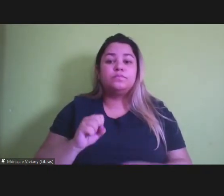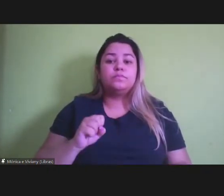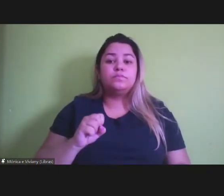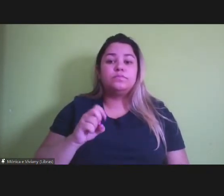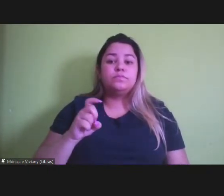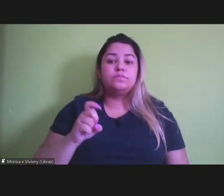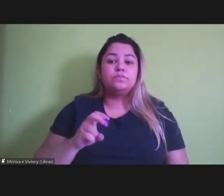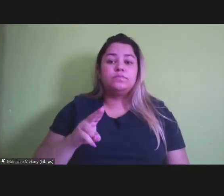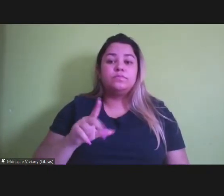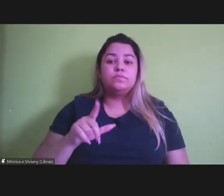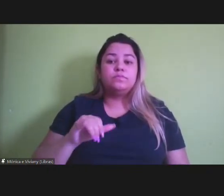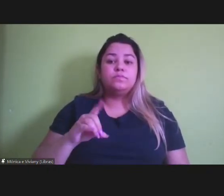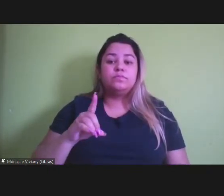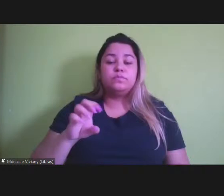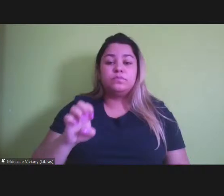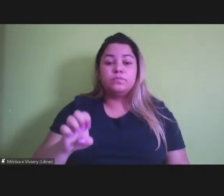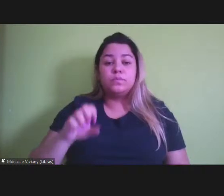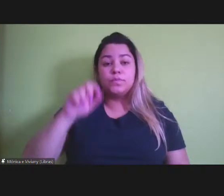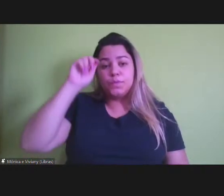theme sexuality.